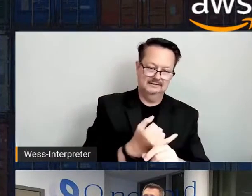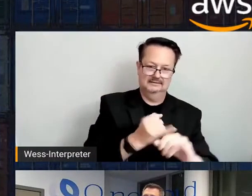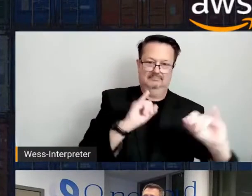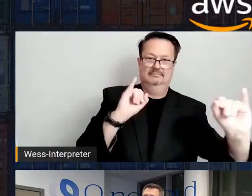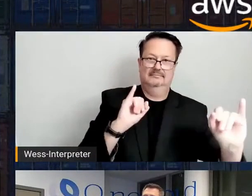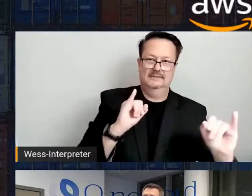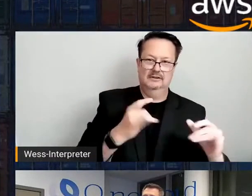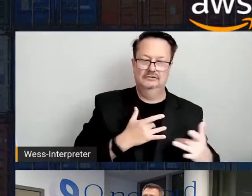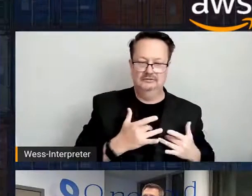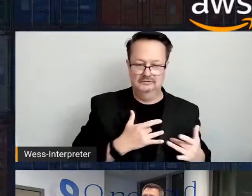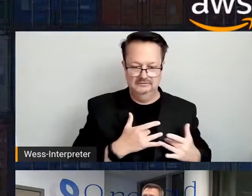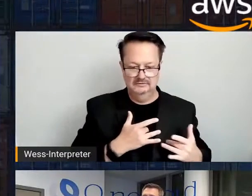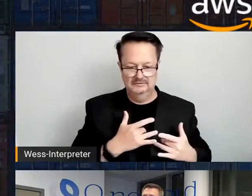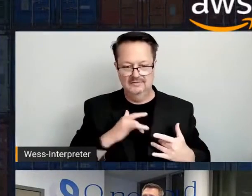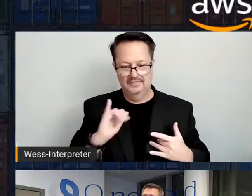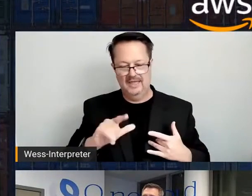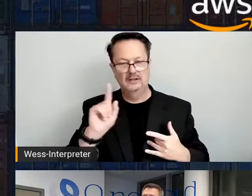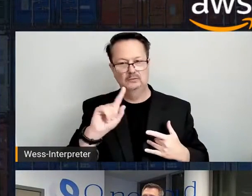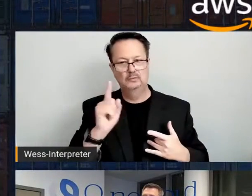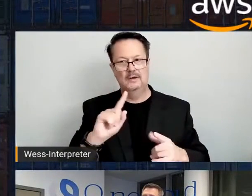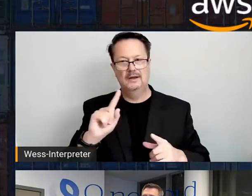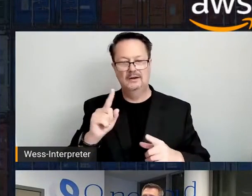where this was coming from, right?